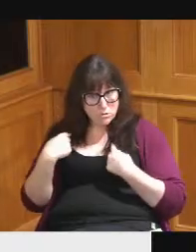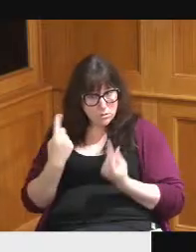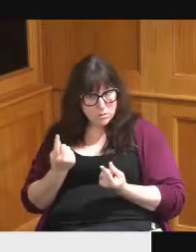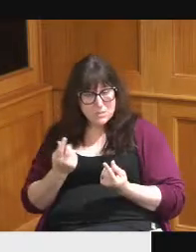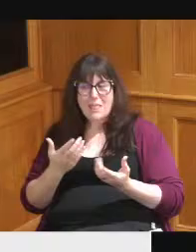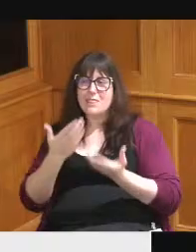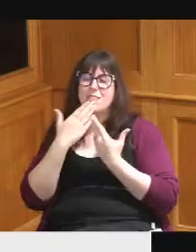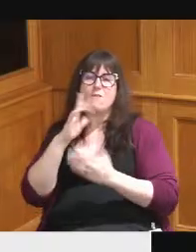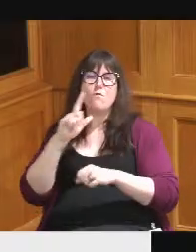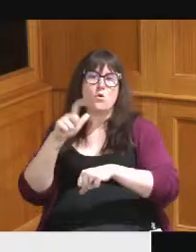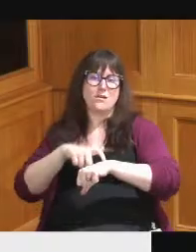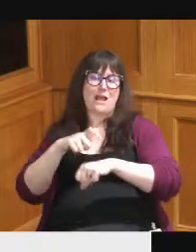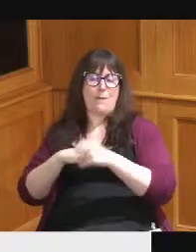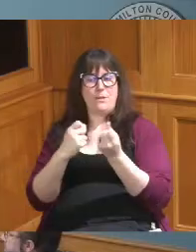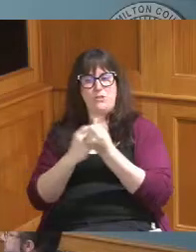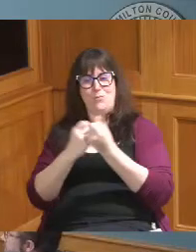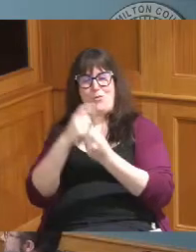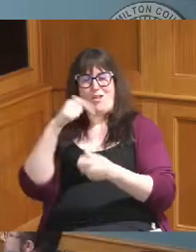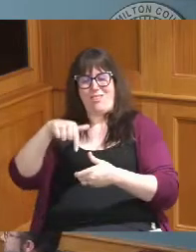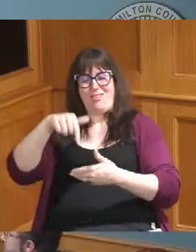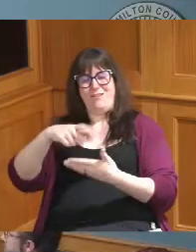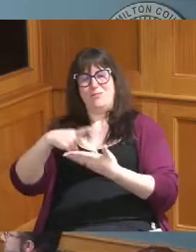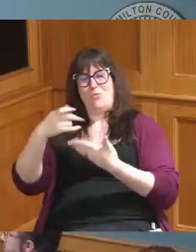for your time and support of this.